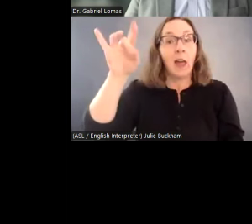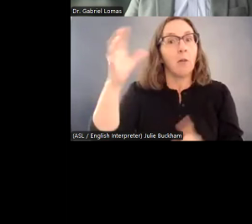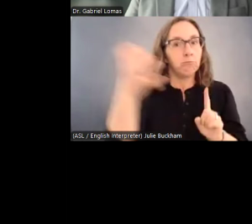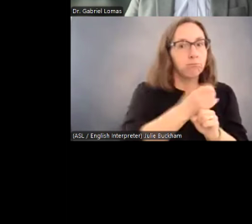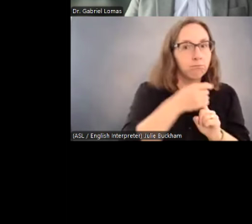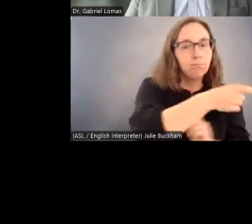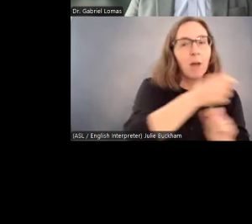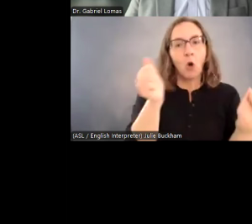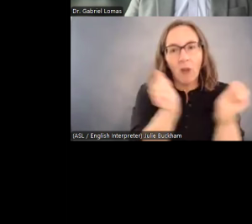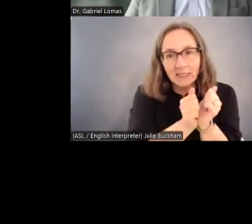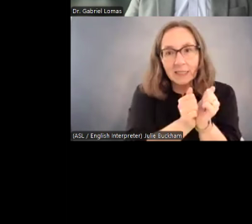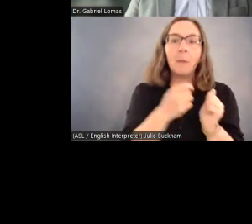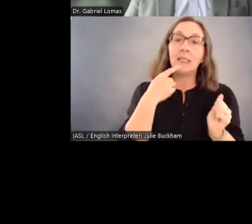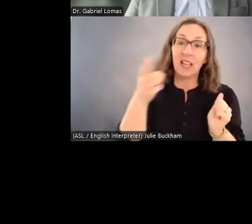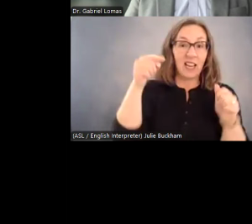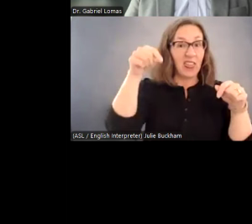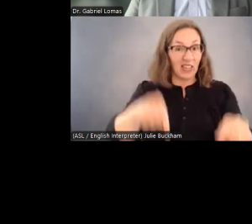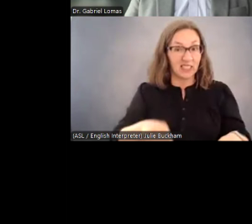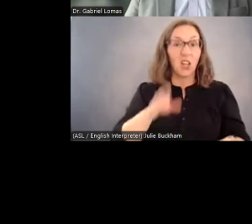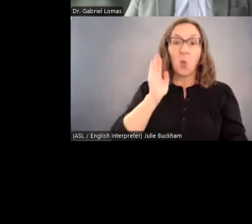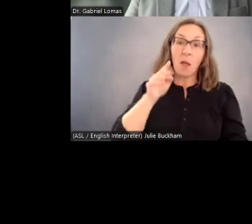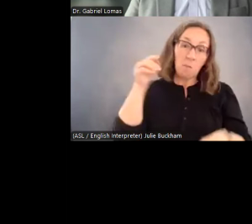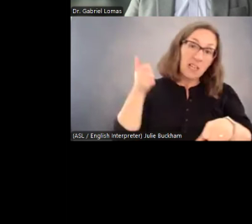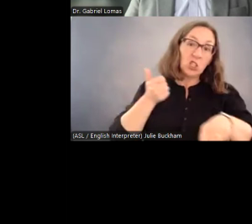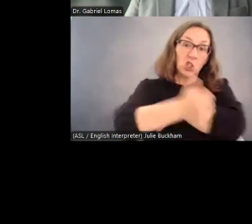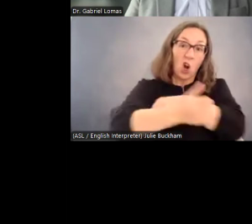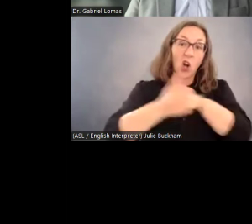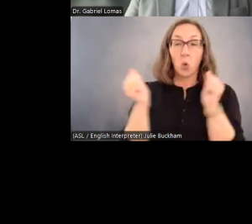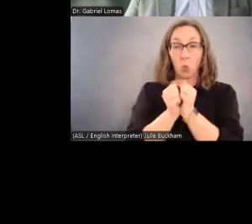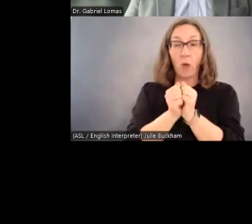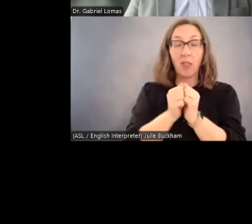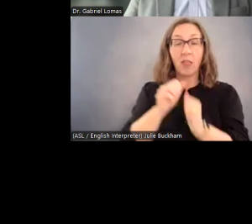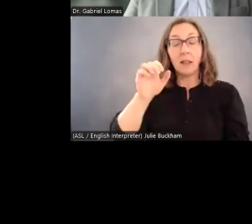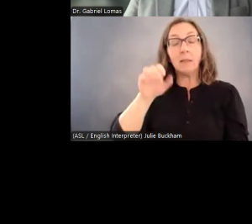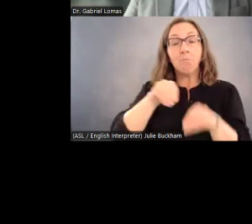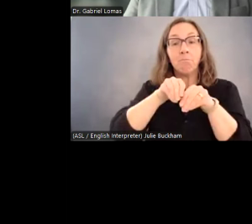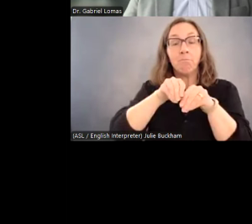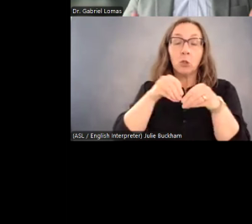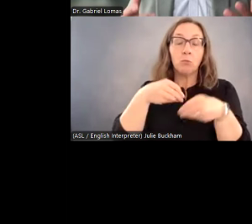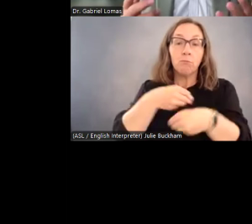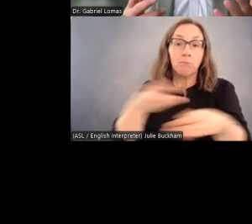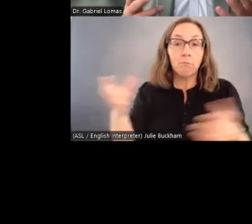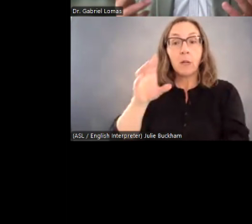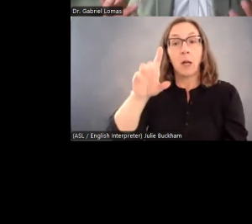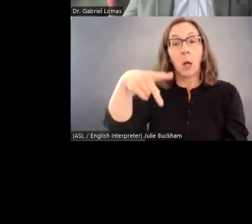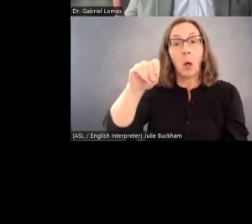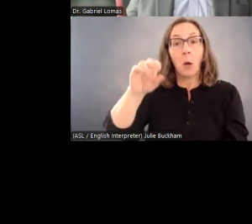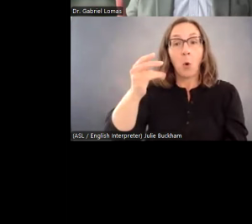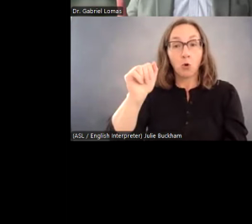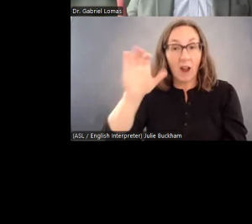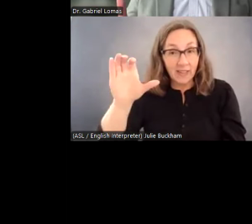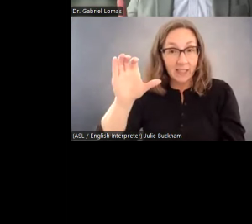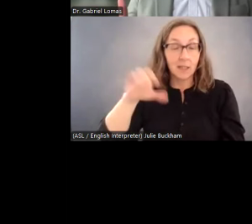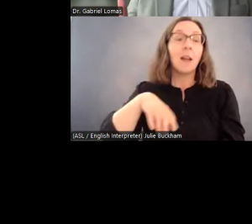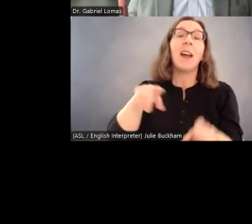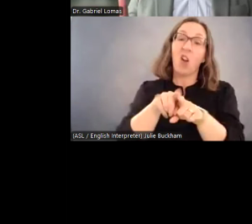distribution of pornographic material, as well as sexual harassment against Sue. So my question here is, do you think his cognitive